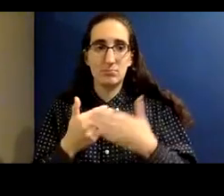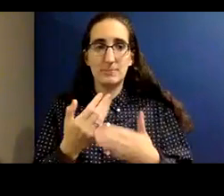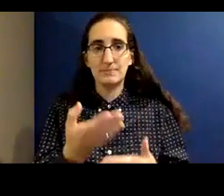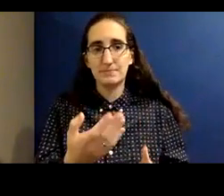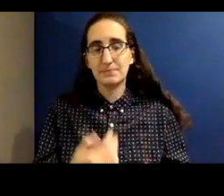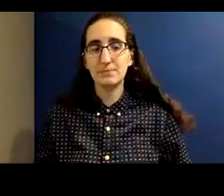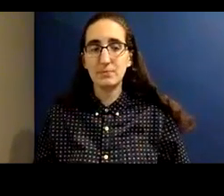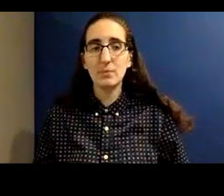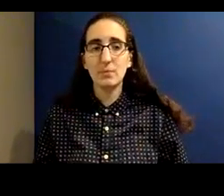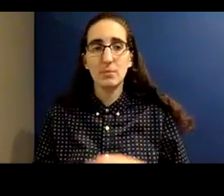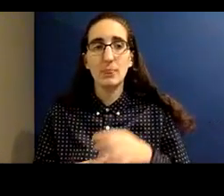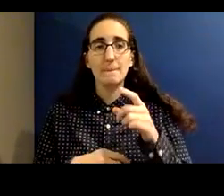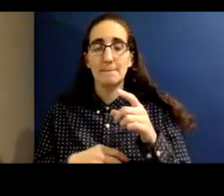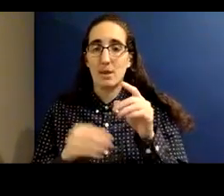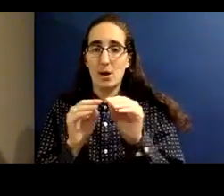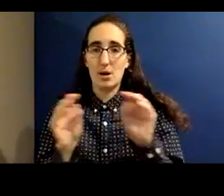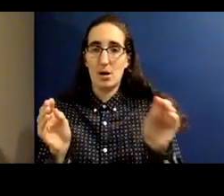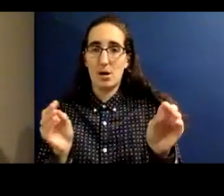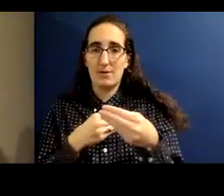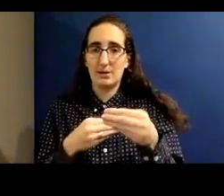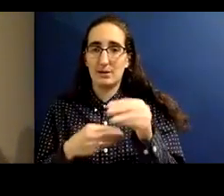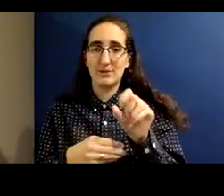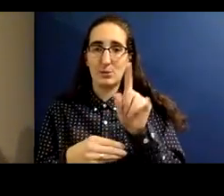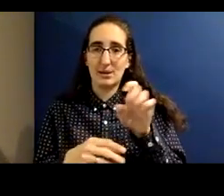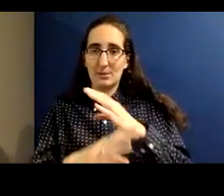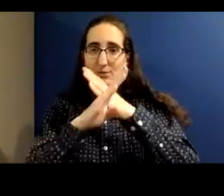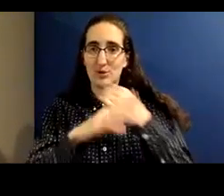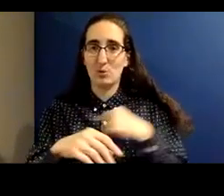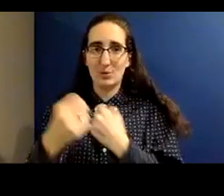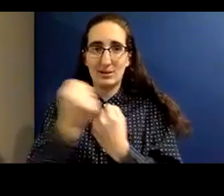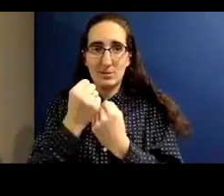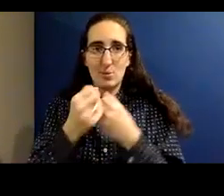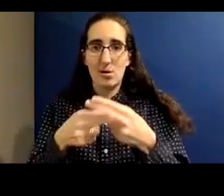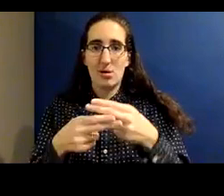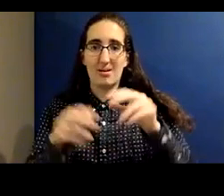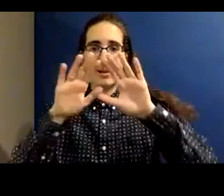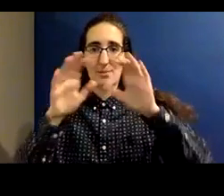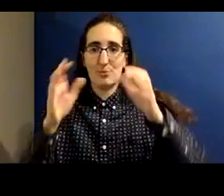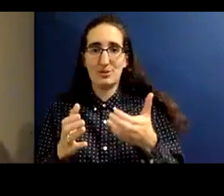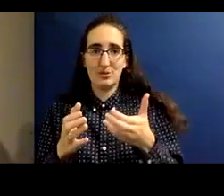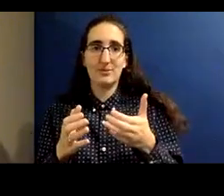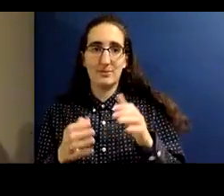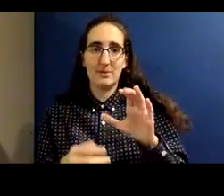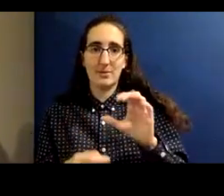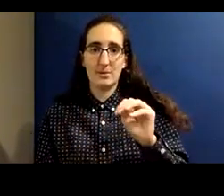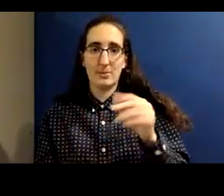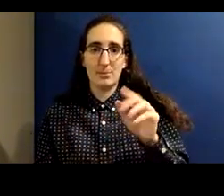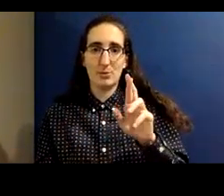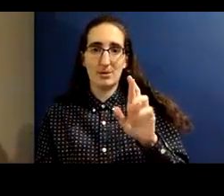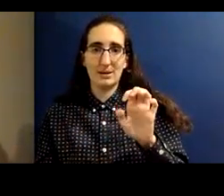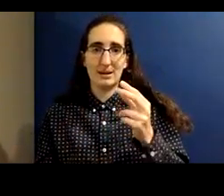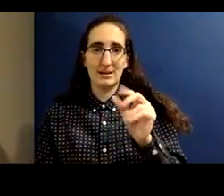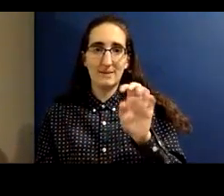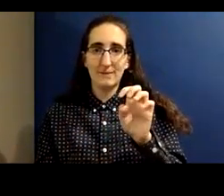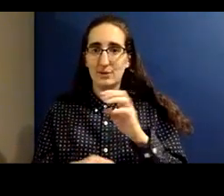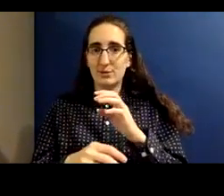All right, so at the Office of Suicide Prevention, we support a comprehensive suicide prevention approach, which means that we want to work